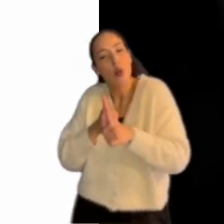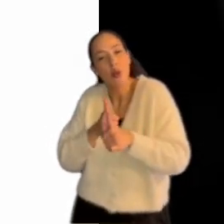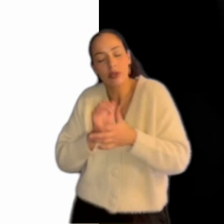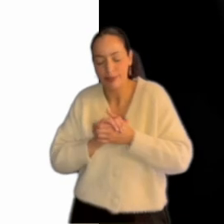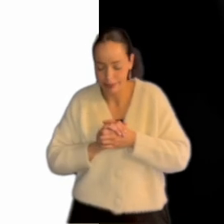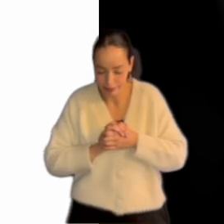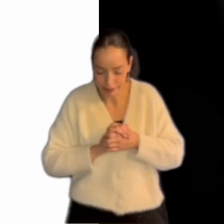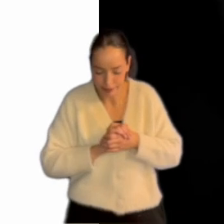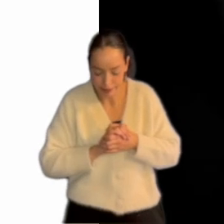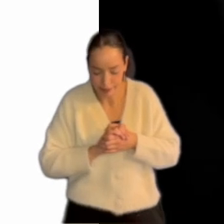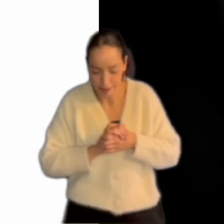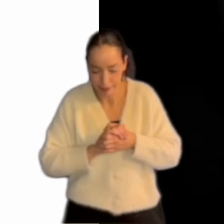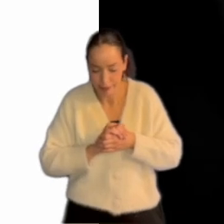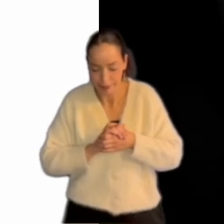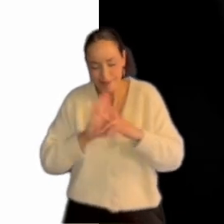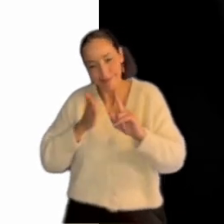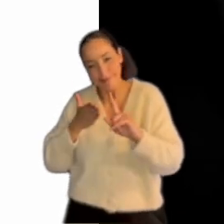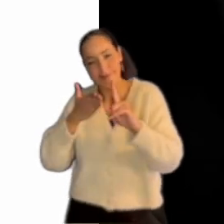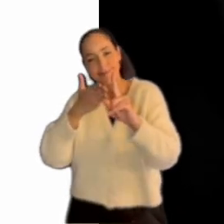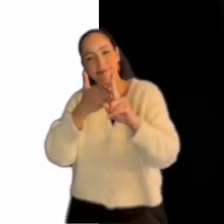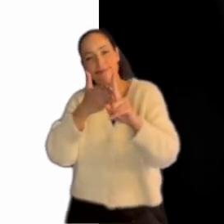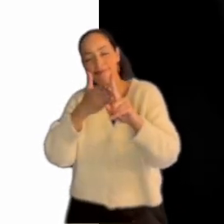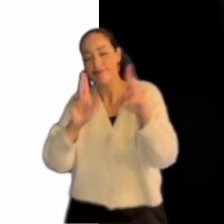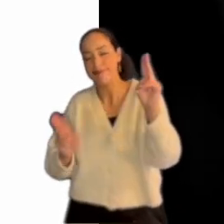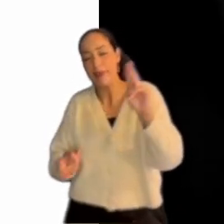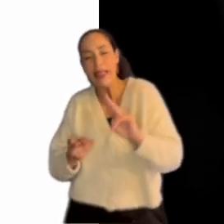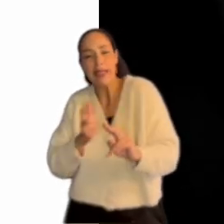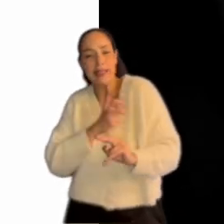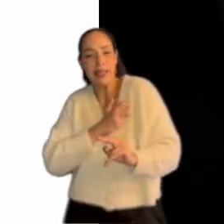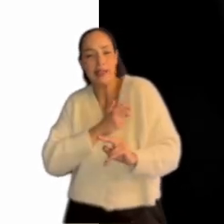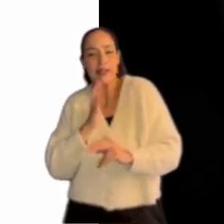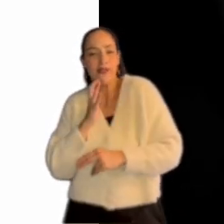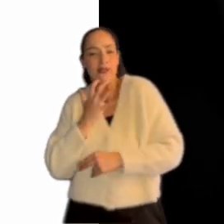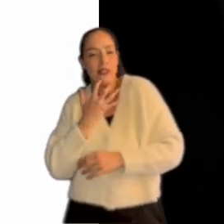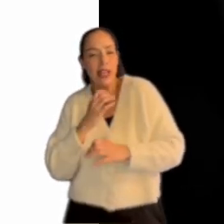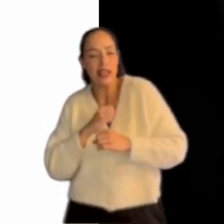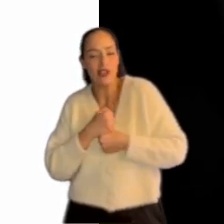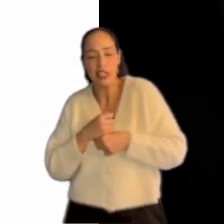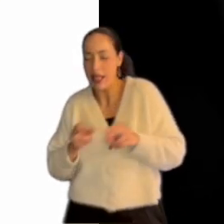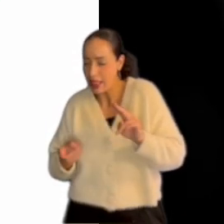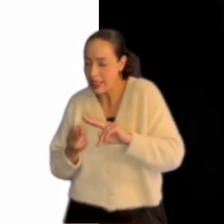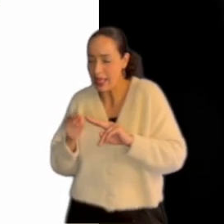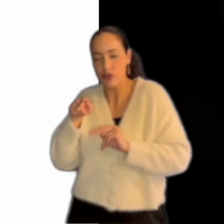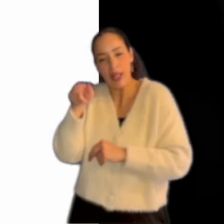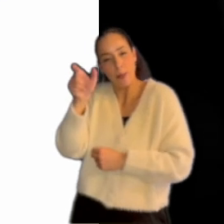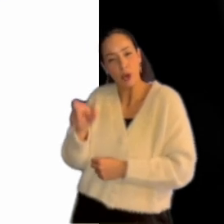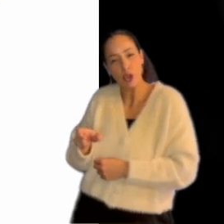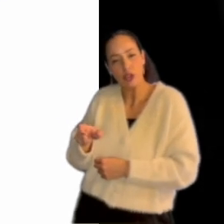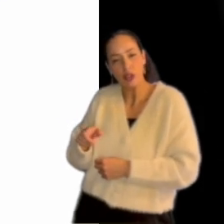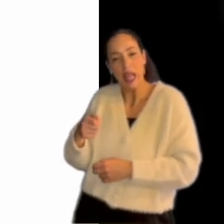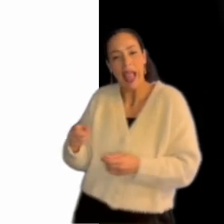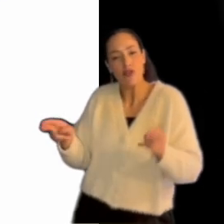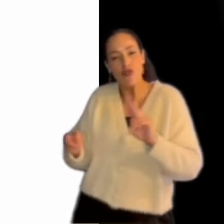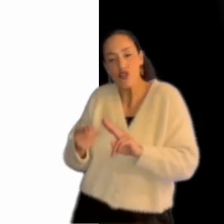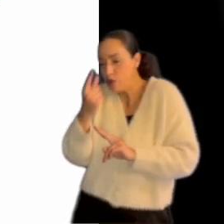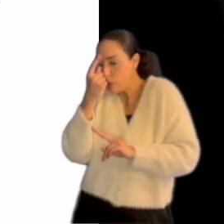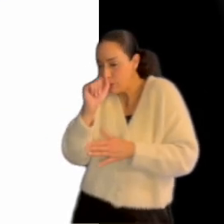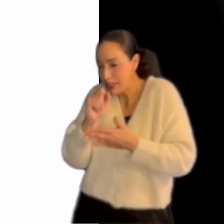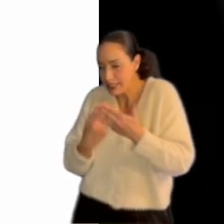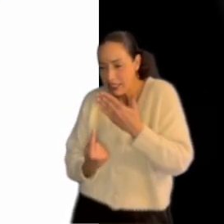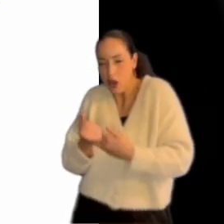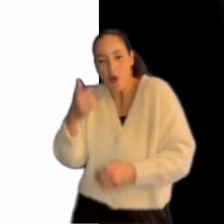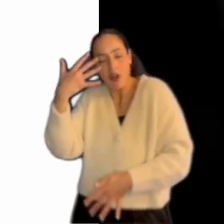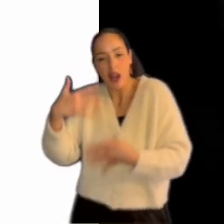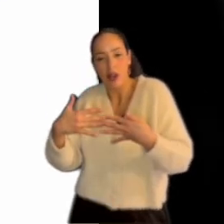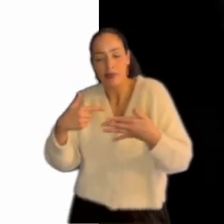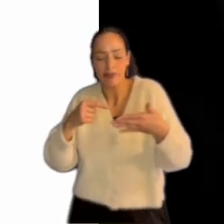the intention is to create less anxiety, fear, and frustration, and to reduce the possibility of harm. We are incredibly sorry, but